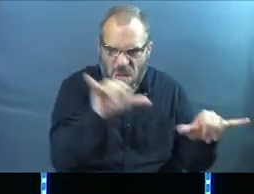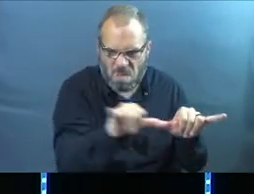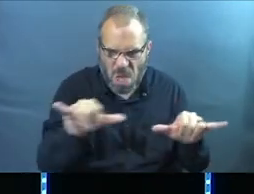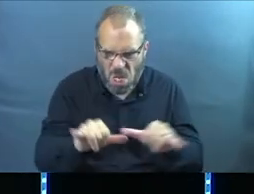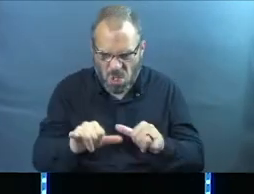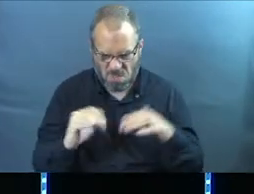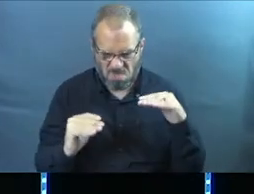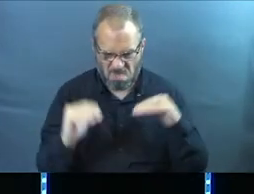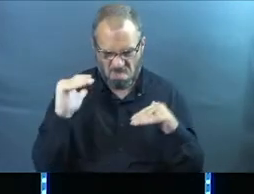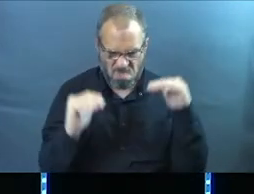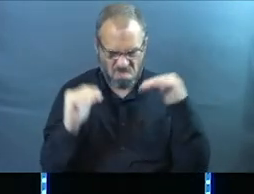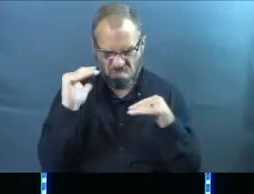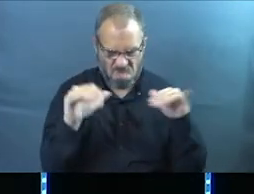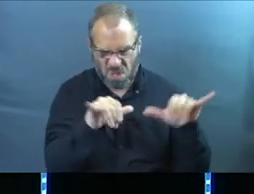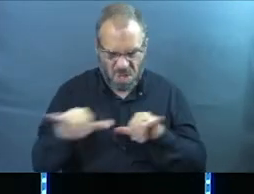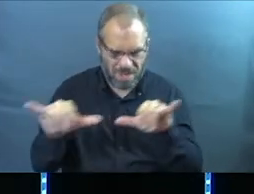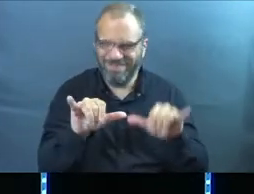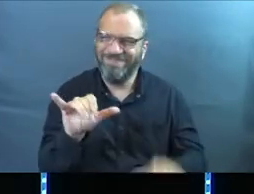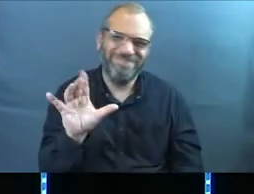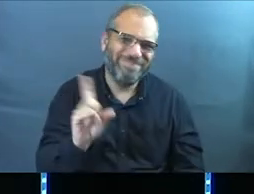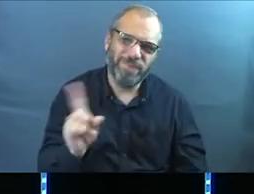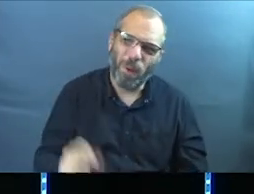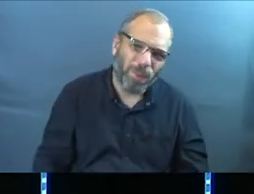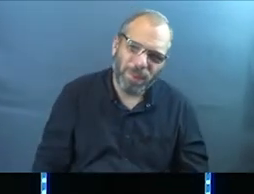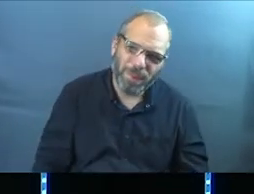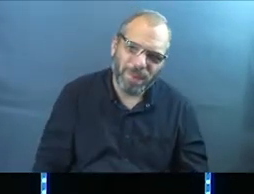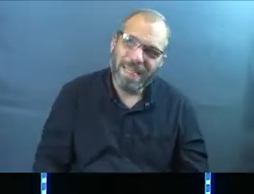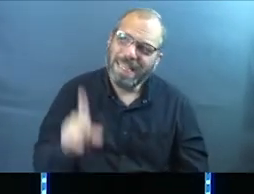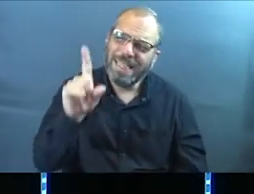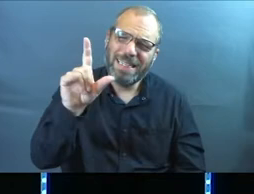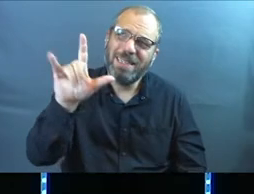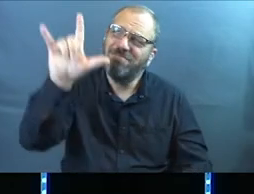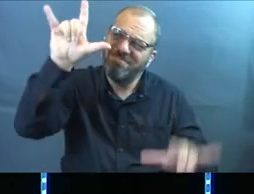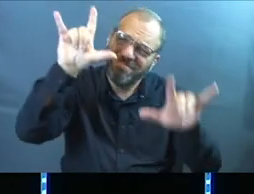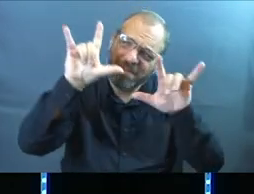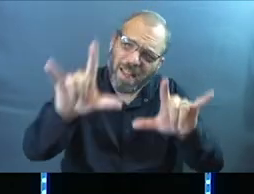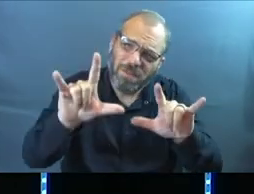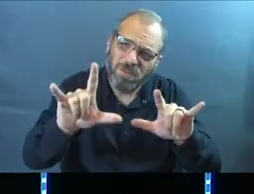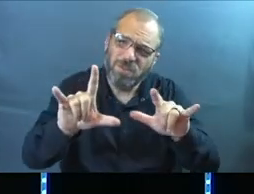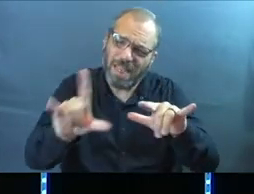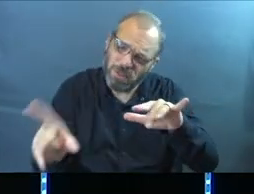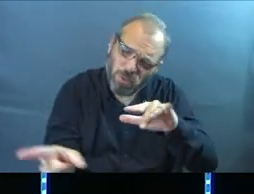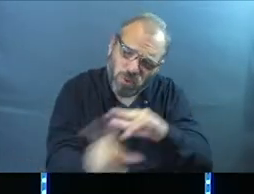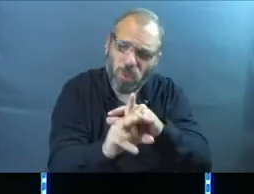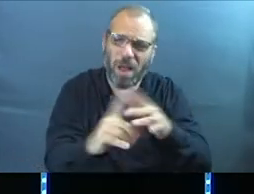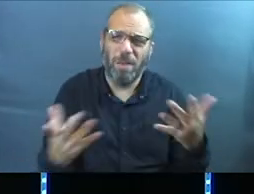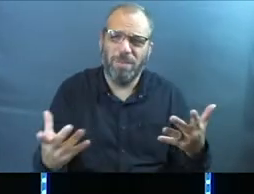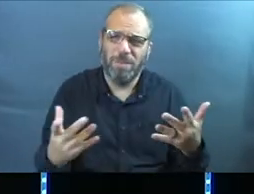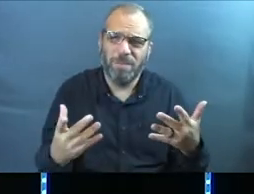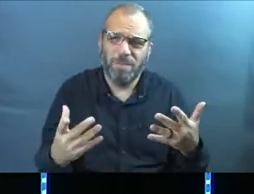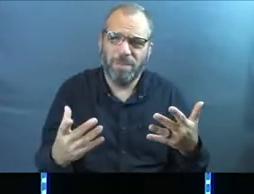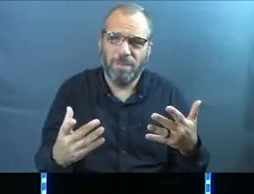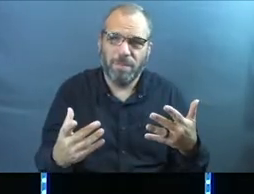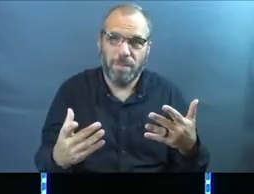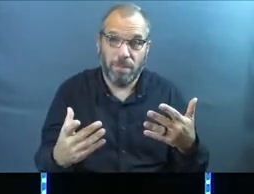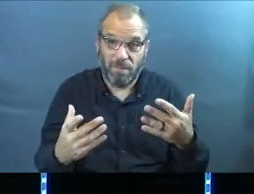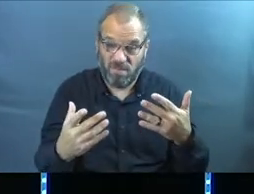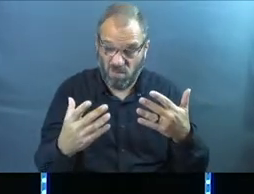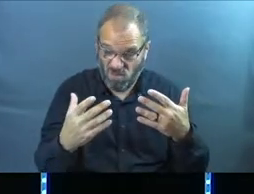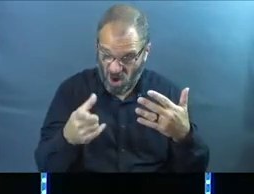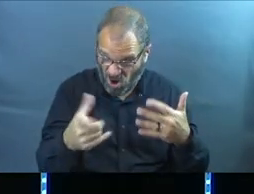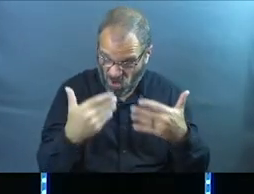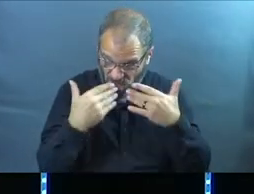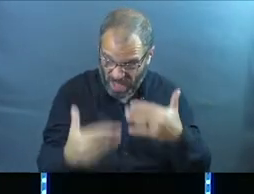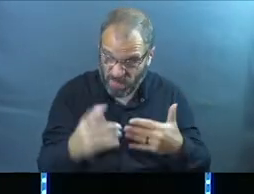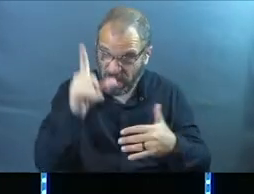your performance when you meet with him. He's just not doing that. He just loves you, and he loves that you showed up. How many of you are thankful that he loves